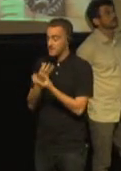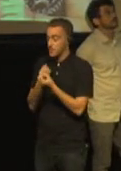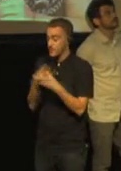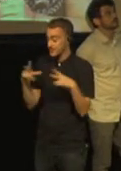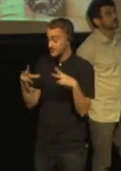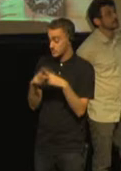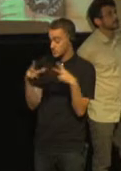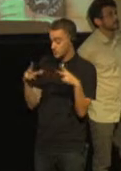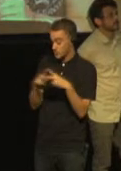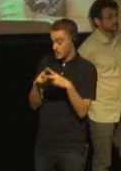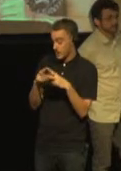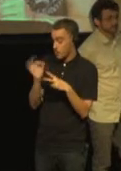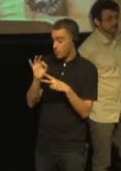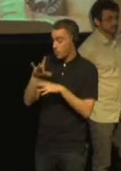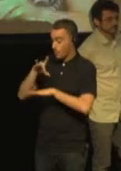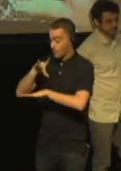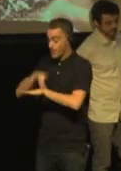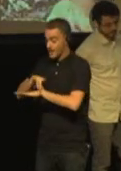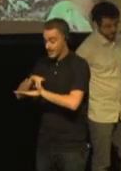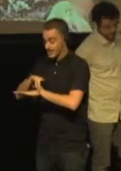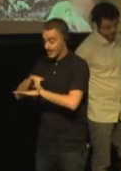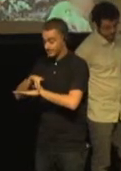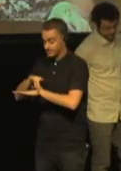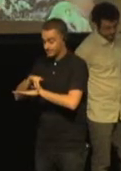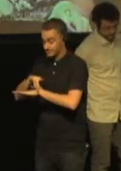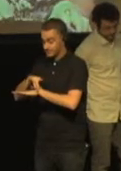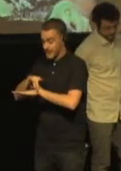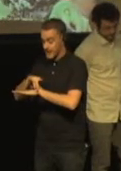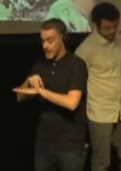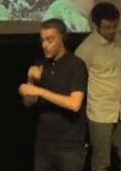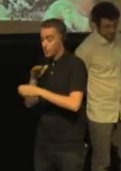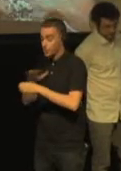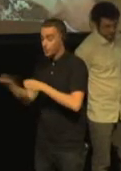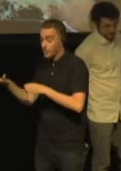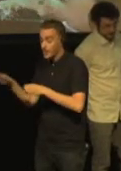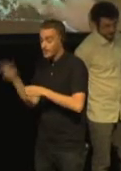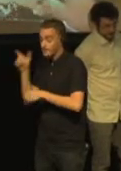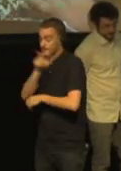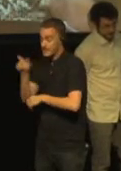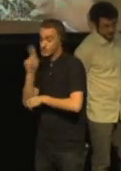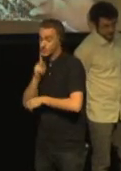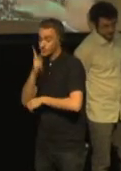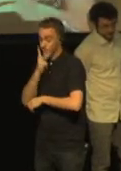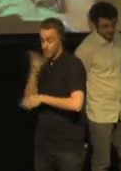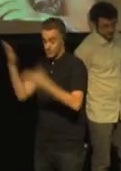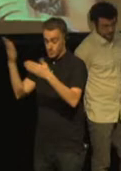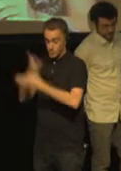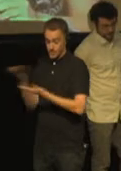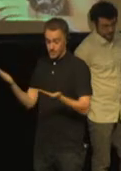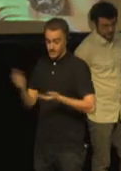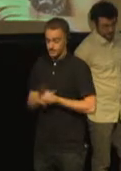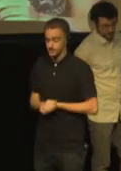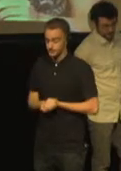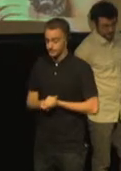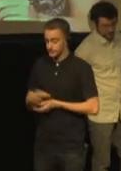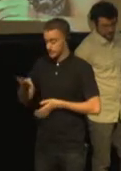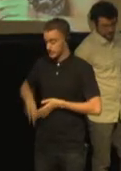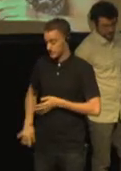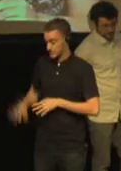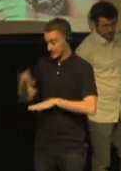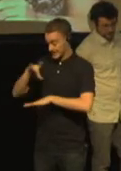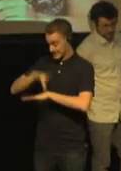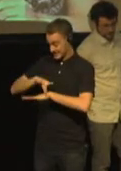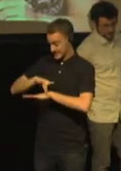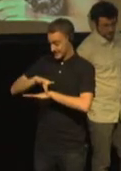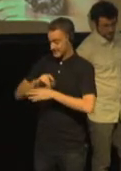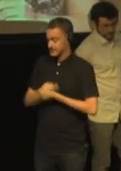calculate a number of deafblind people. It doesn't exist. They're not care professionals or health professionals aren't required to